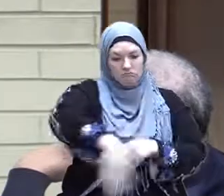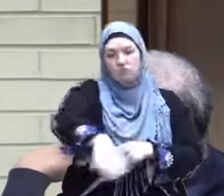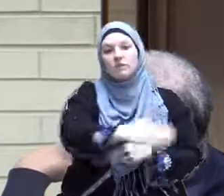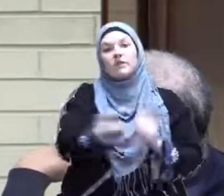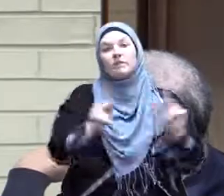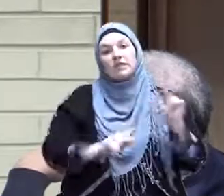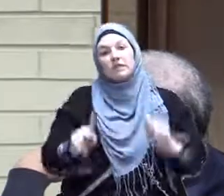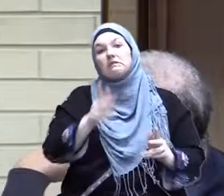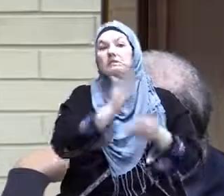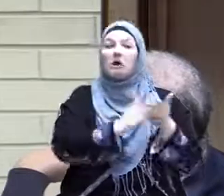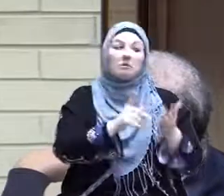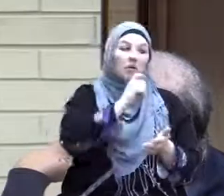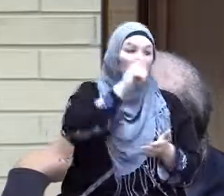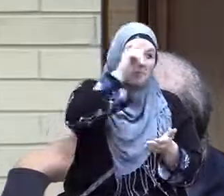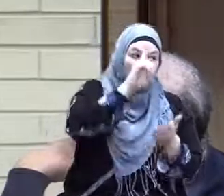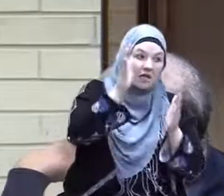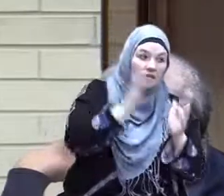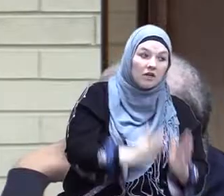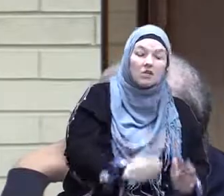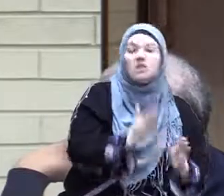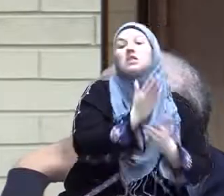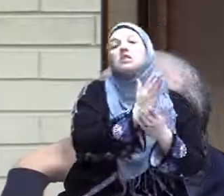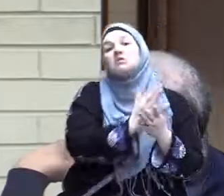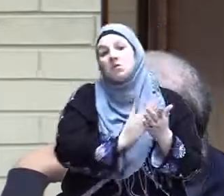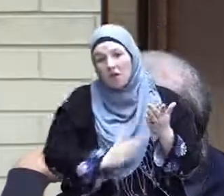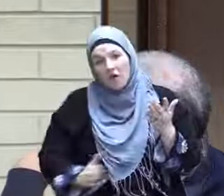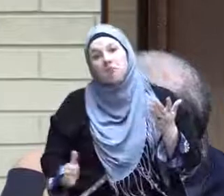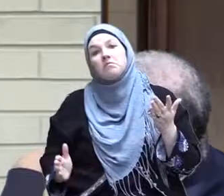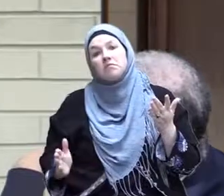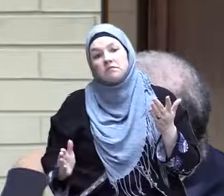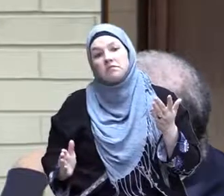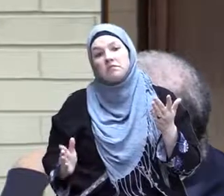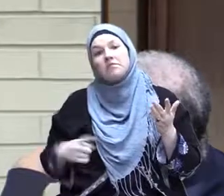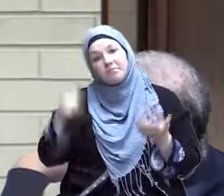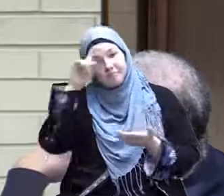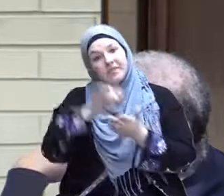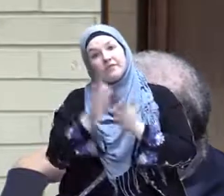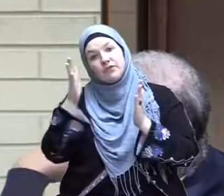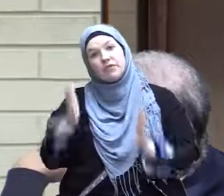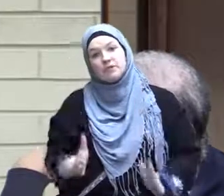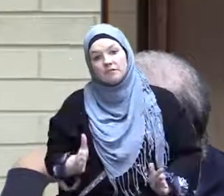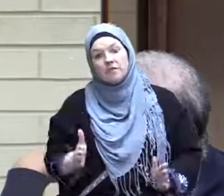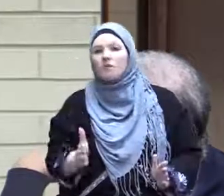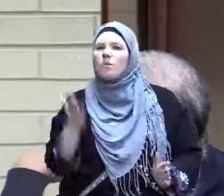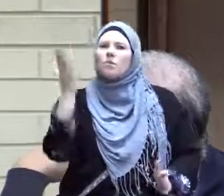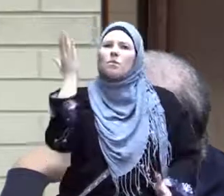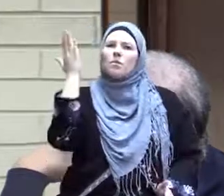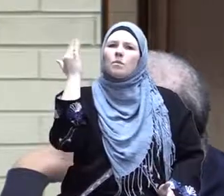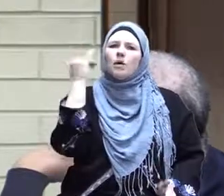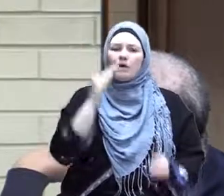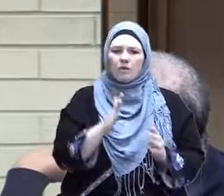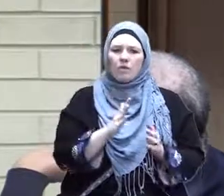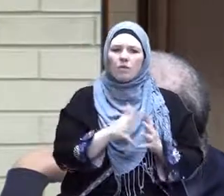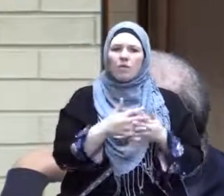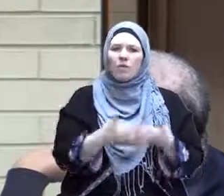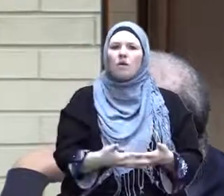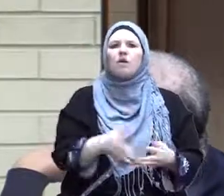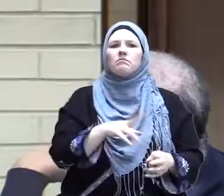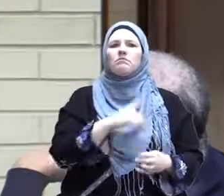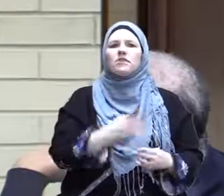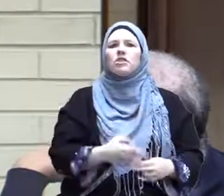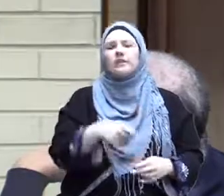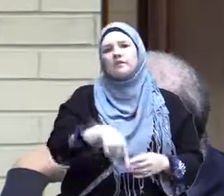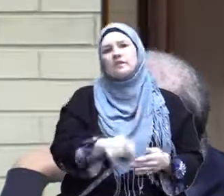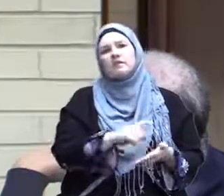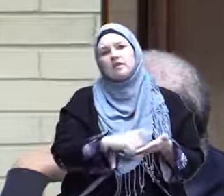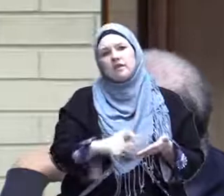are disbelievers and some of you are believers. Why is the Quran mentioning in